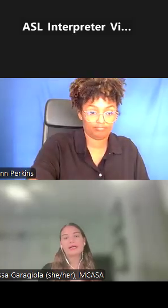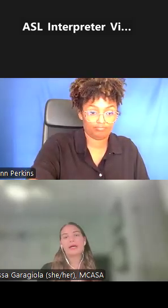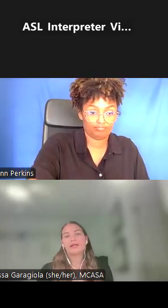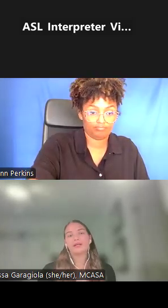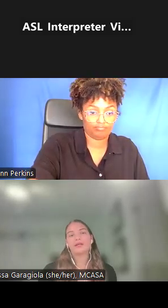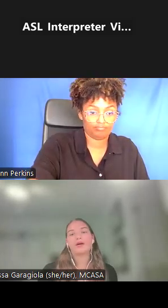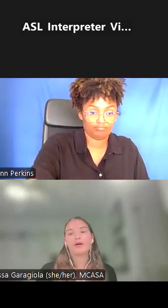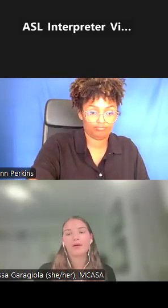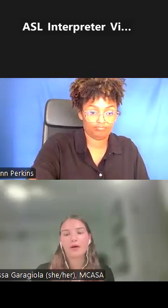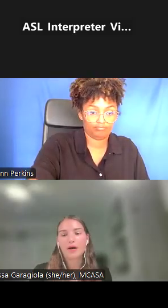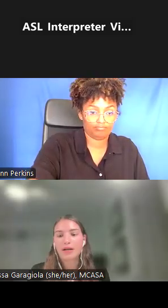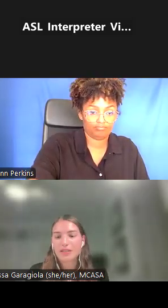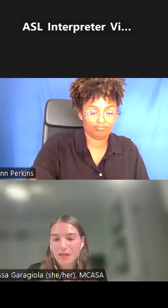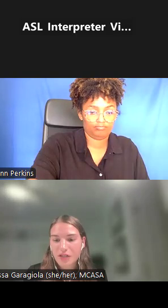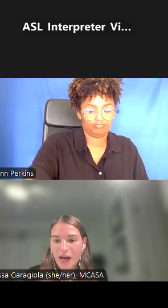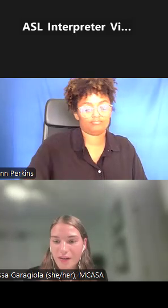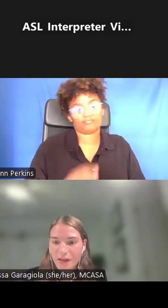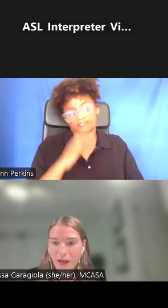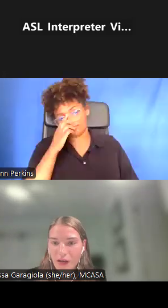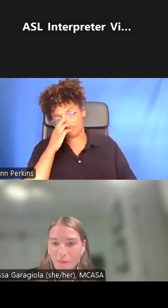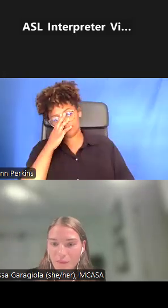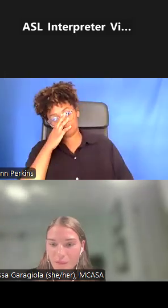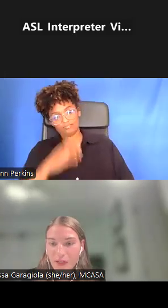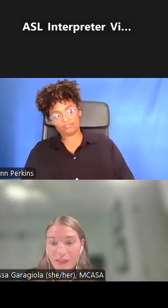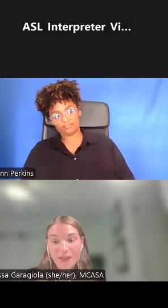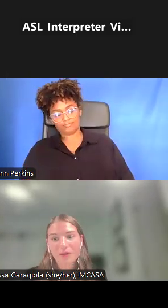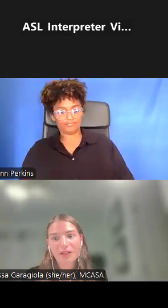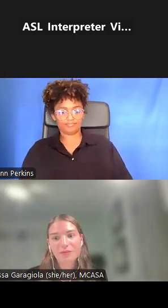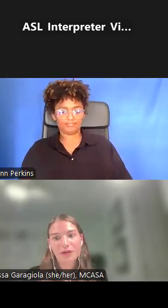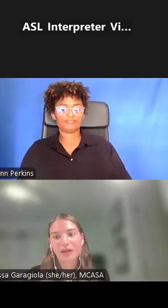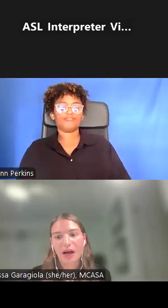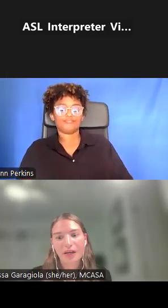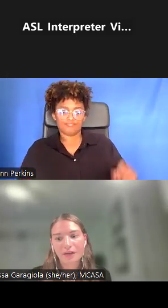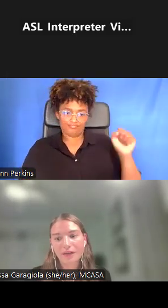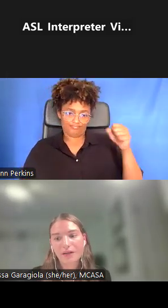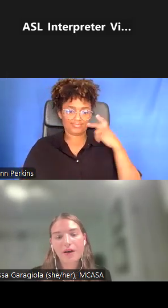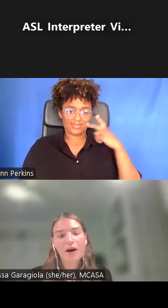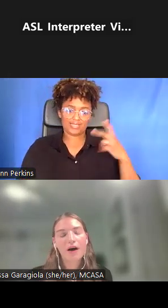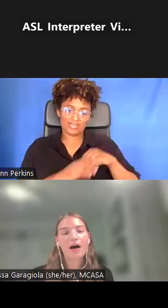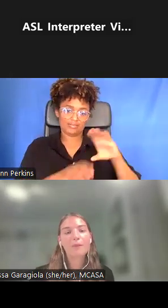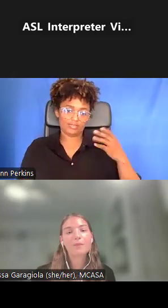So again here, and I see in the chat, yeah, so it is pretty high.